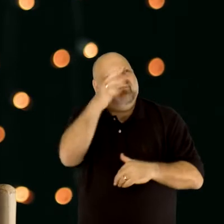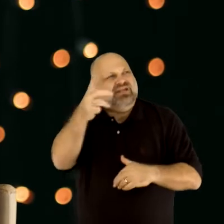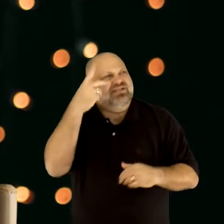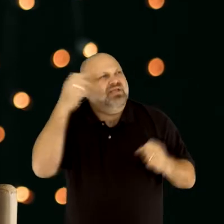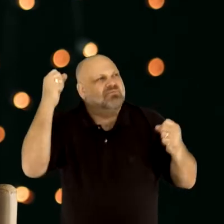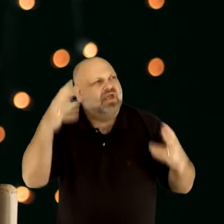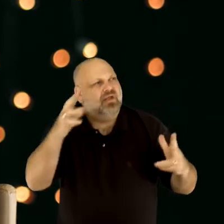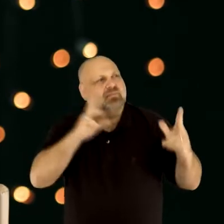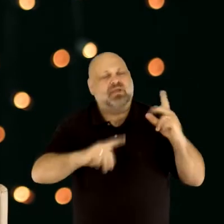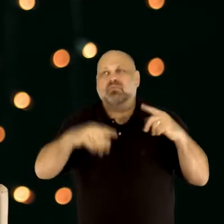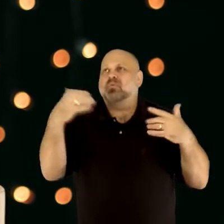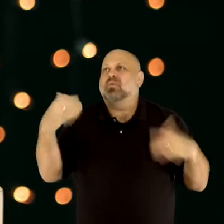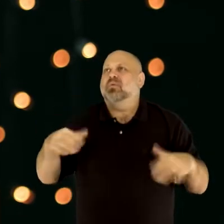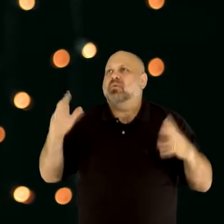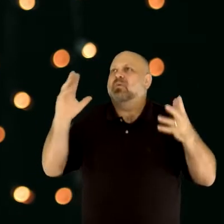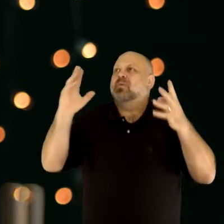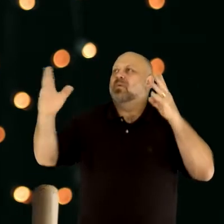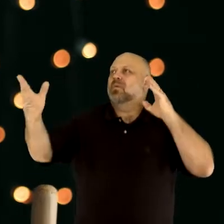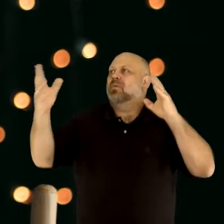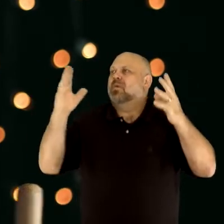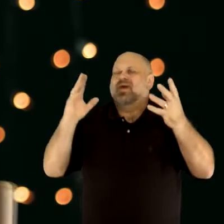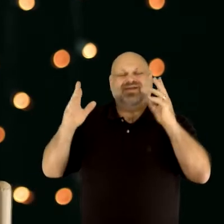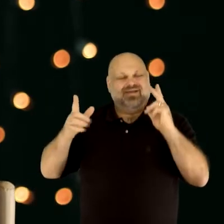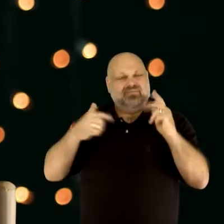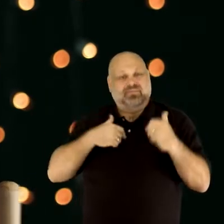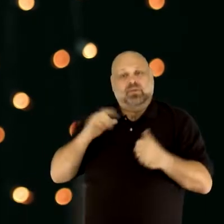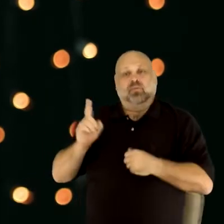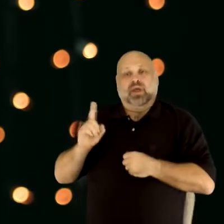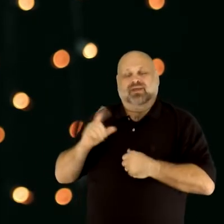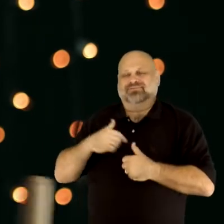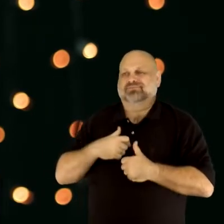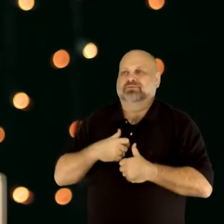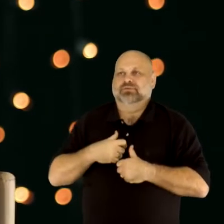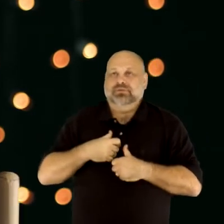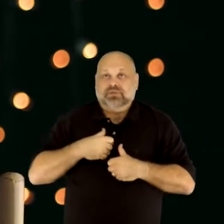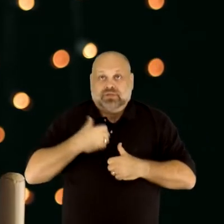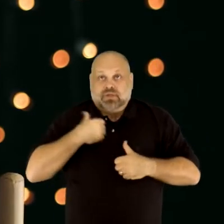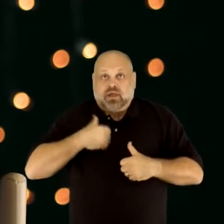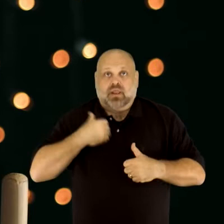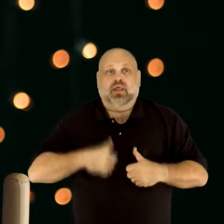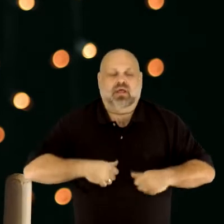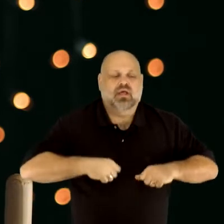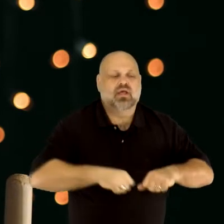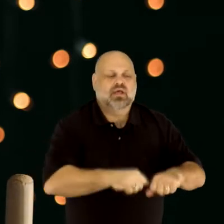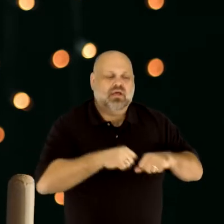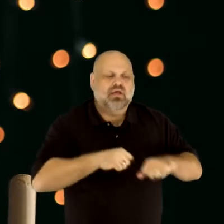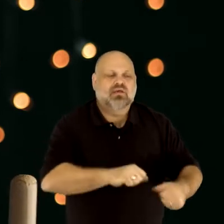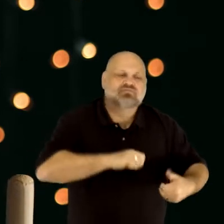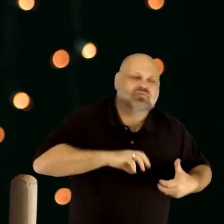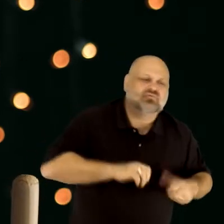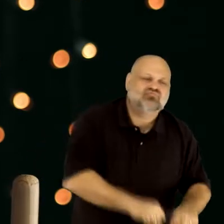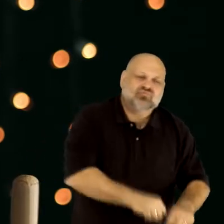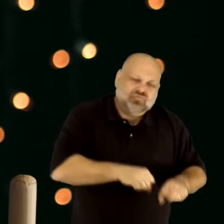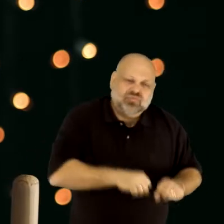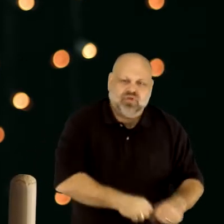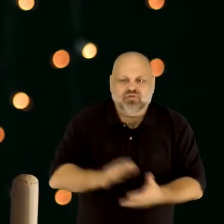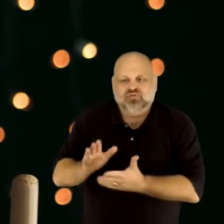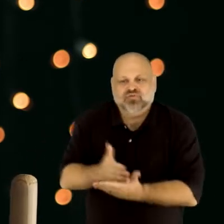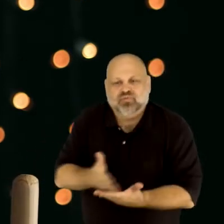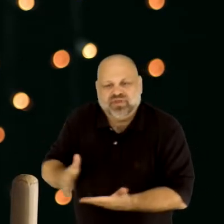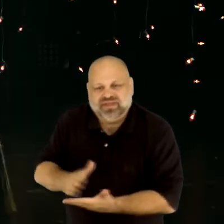Yeah, I was washing linens and sweeping and cleaning out the